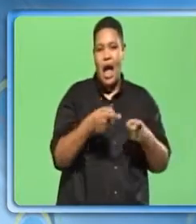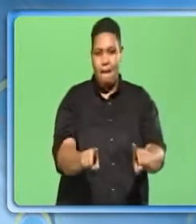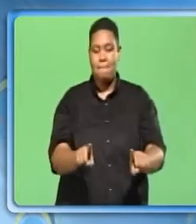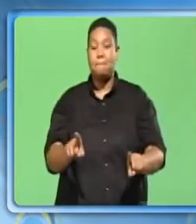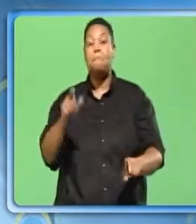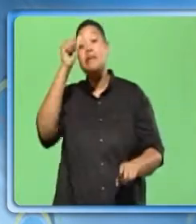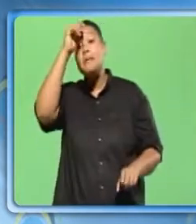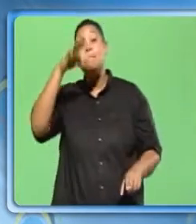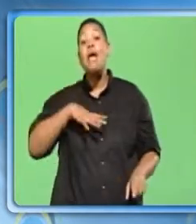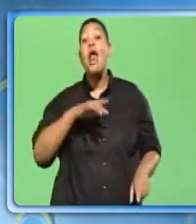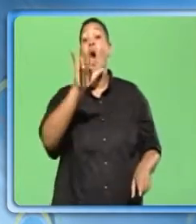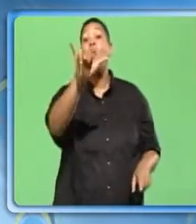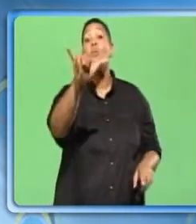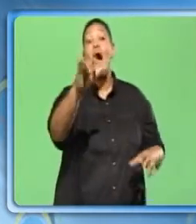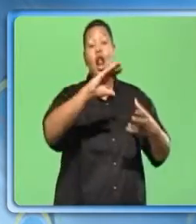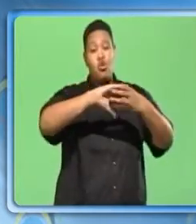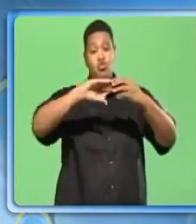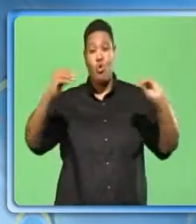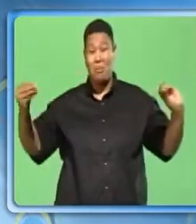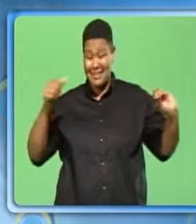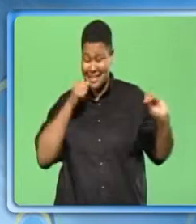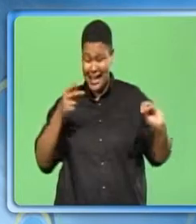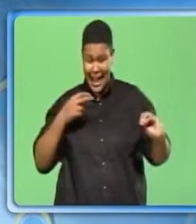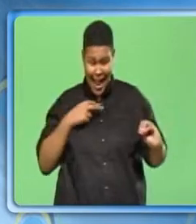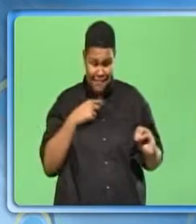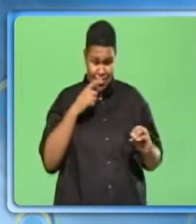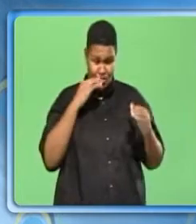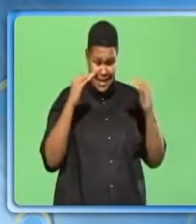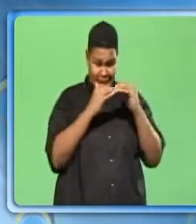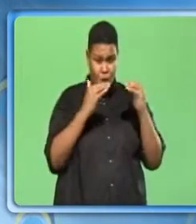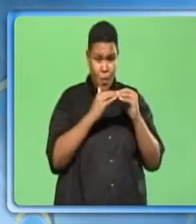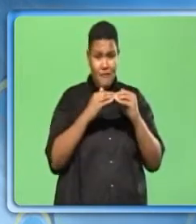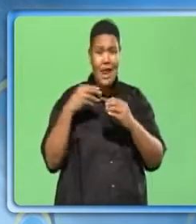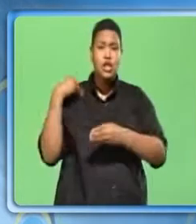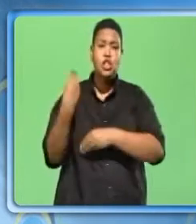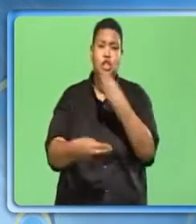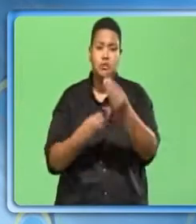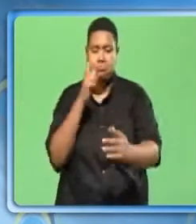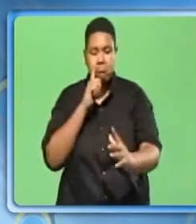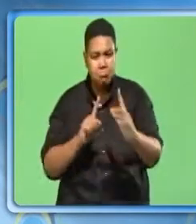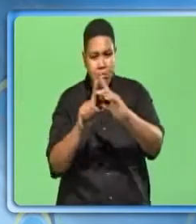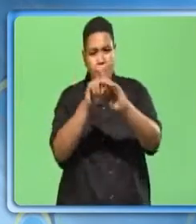a Y chromosome not carrying an equivalent gene is also present.